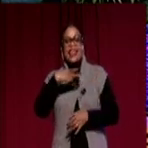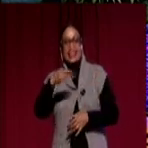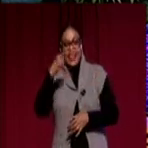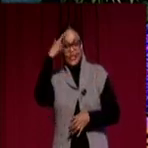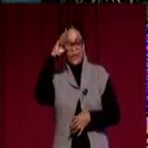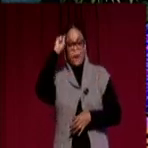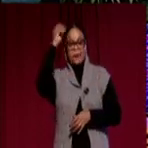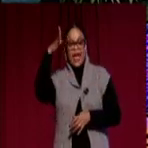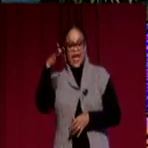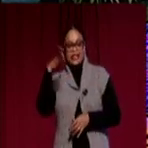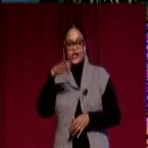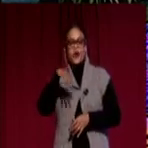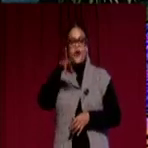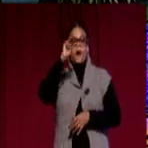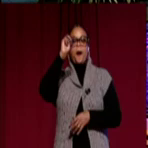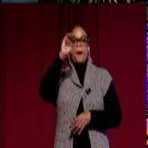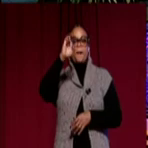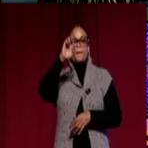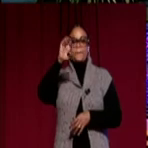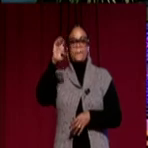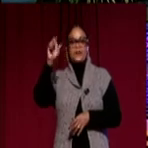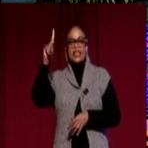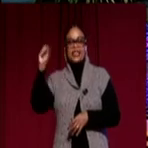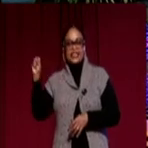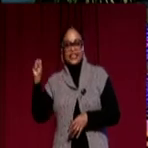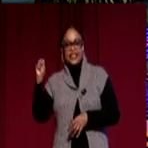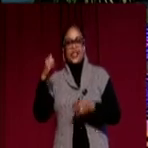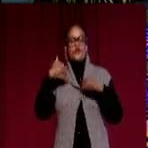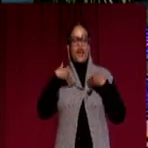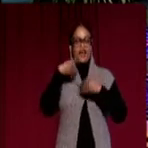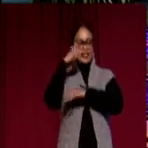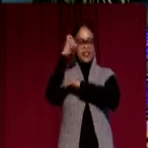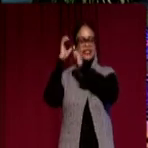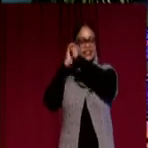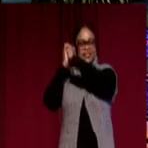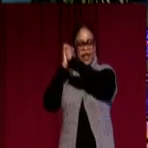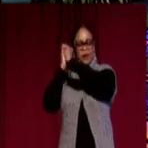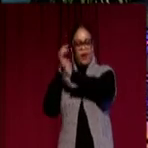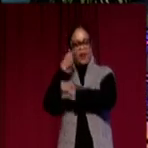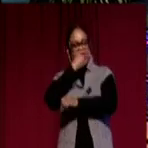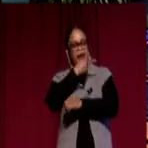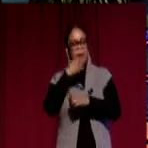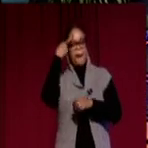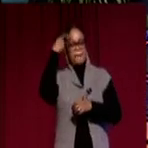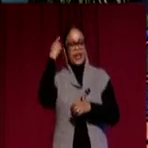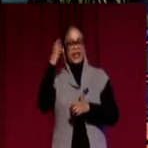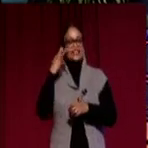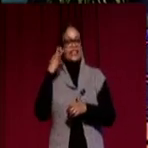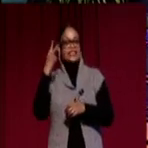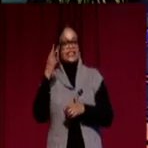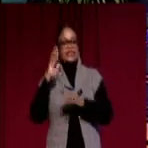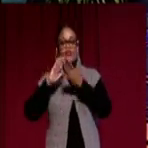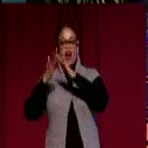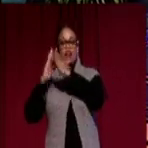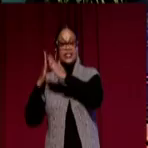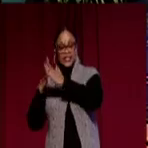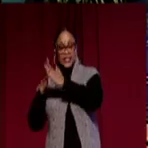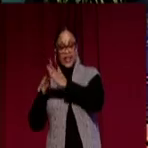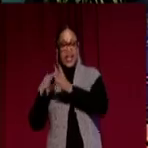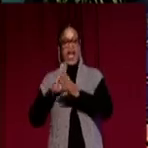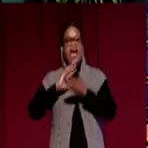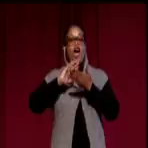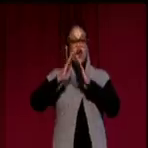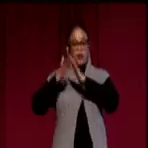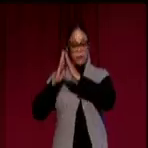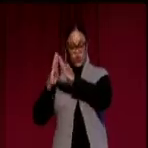Bishop James T. Meeks. You gotta celebrate him because he sees for our city, he sees for our